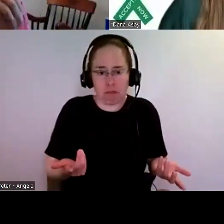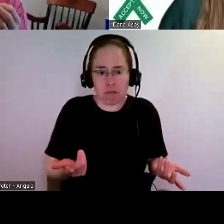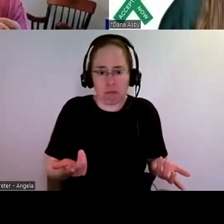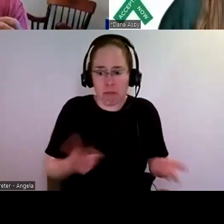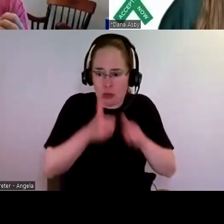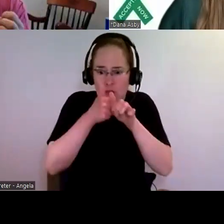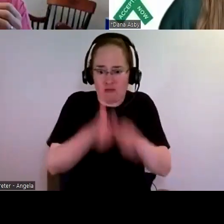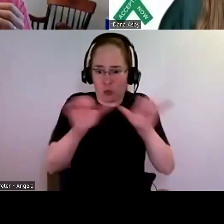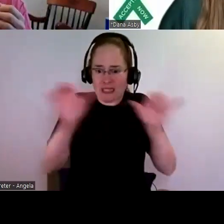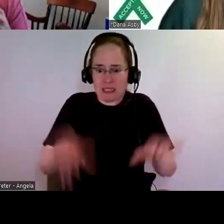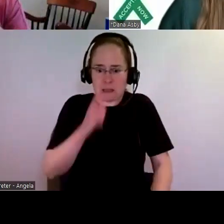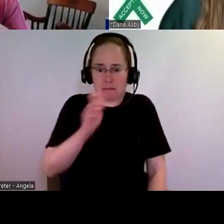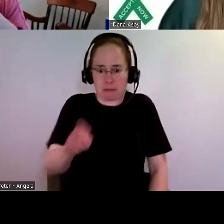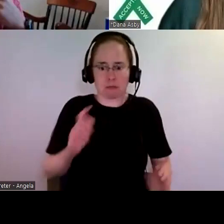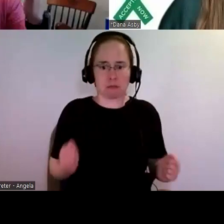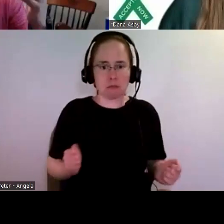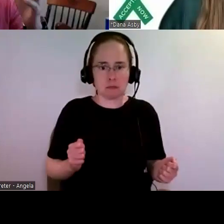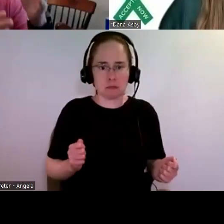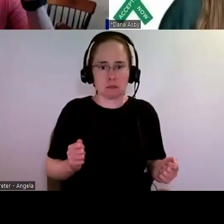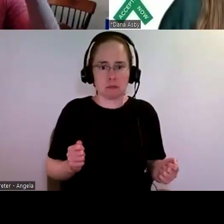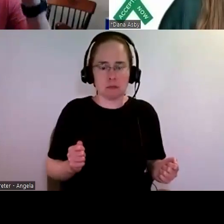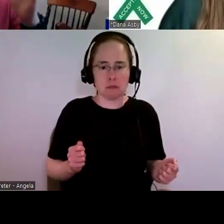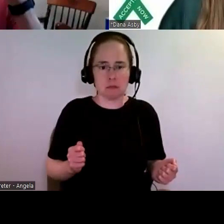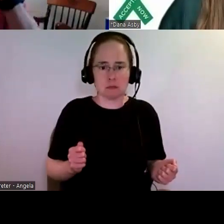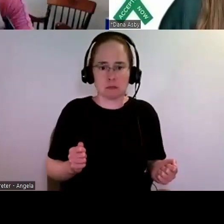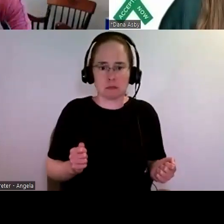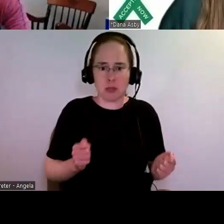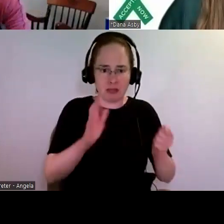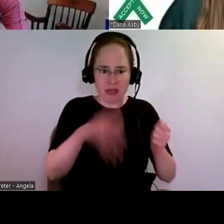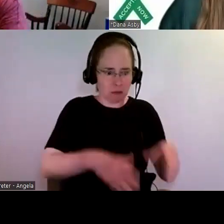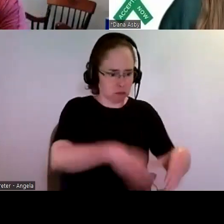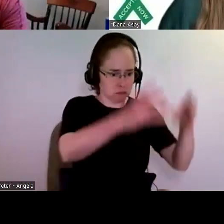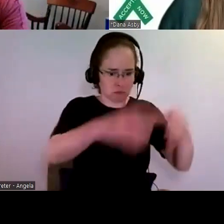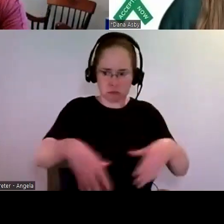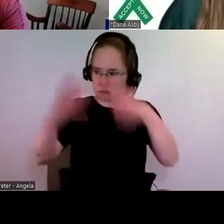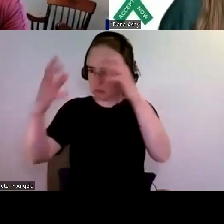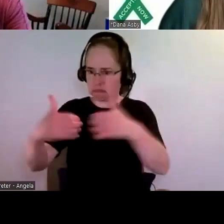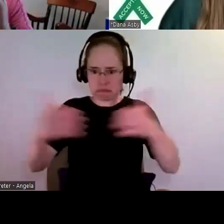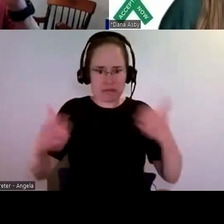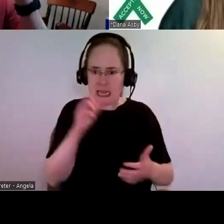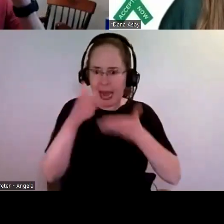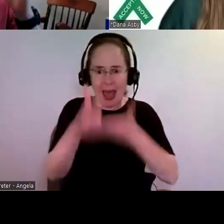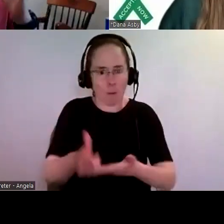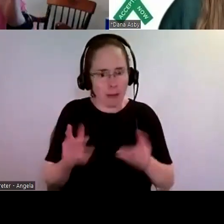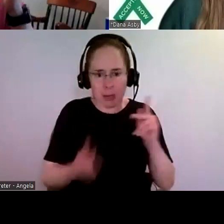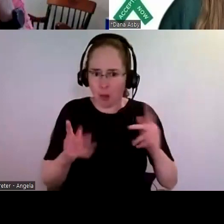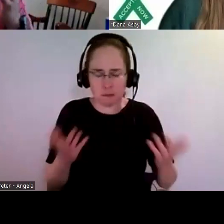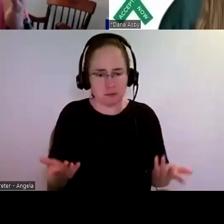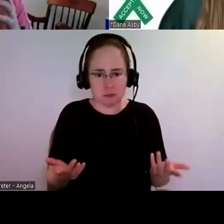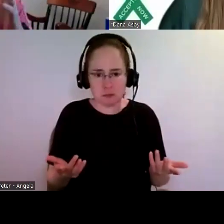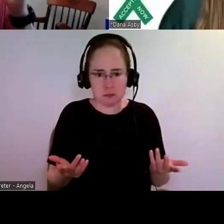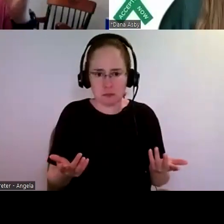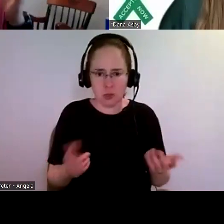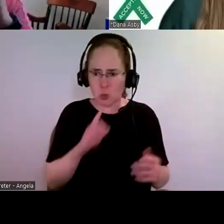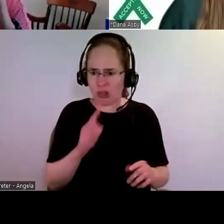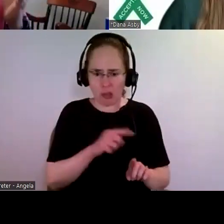subjected to this system and this lack of understanding that the silos are not helping anybody, number one, and they lead you down